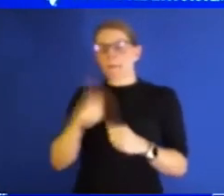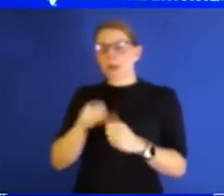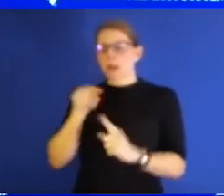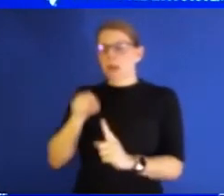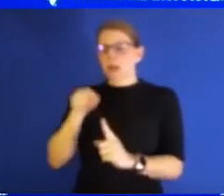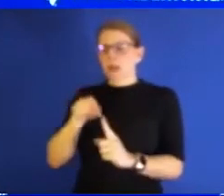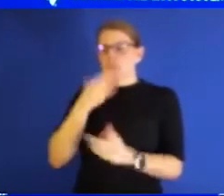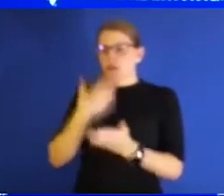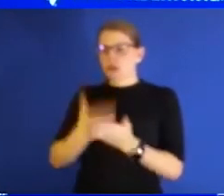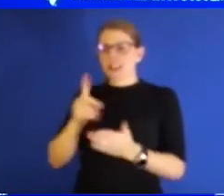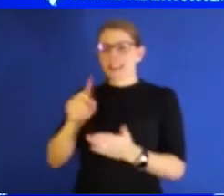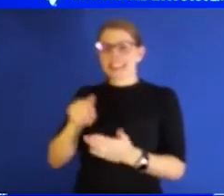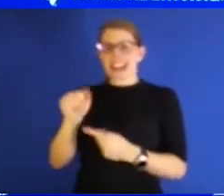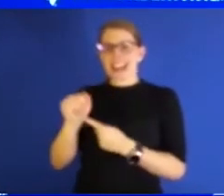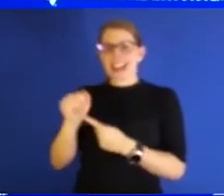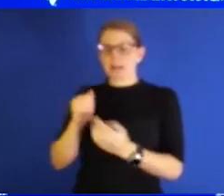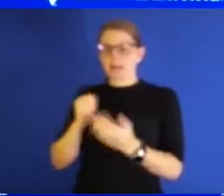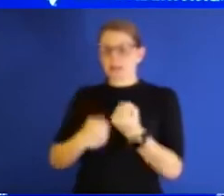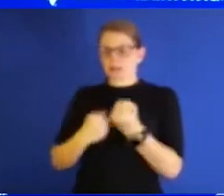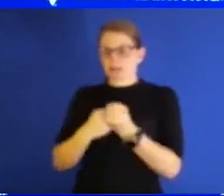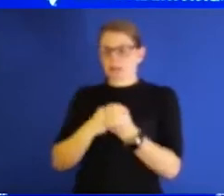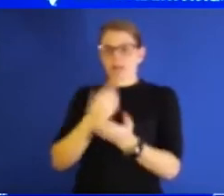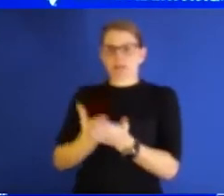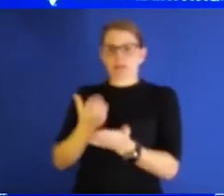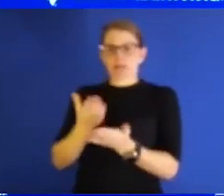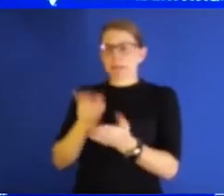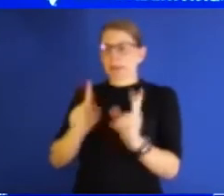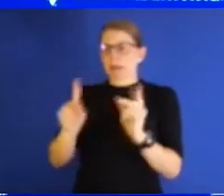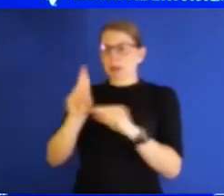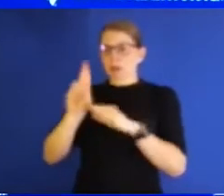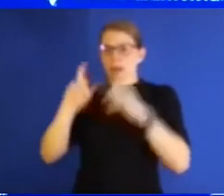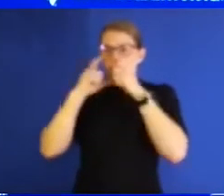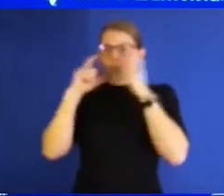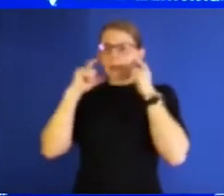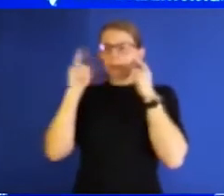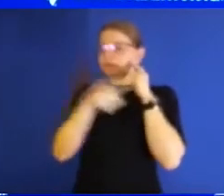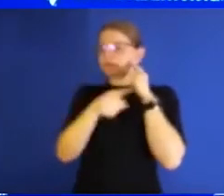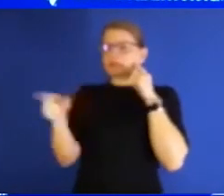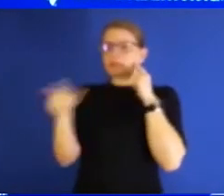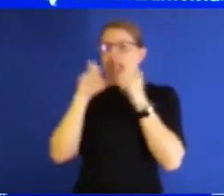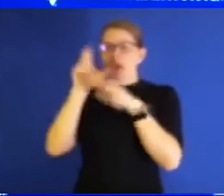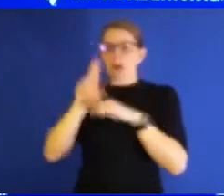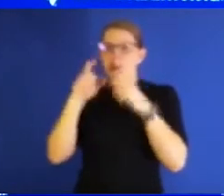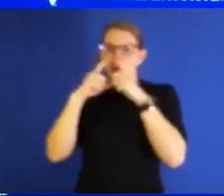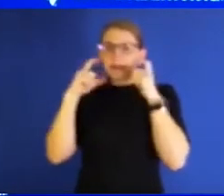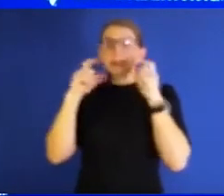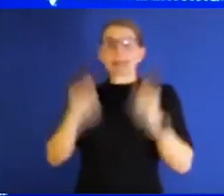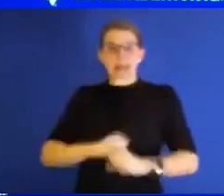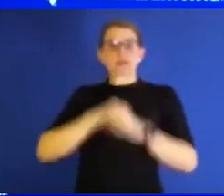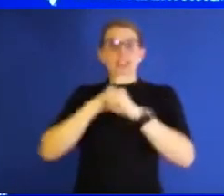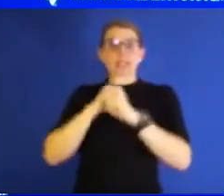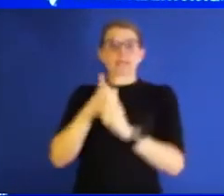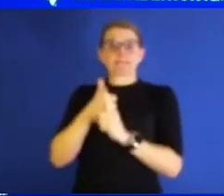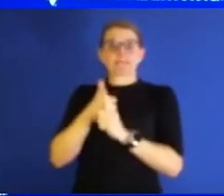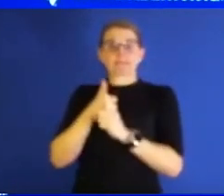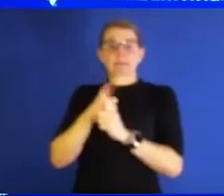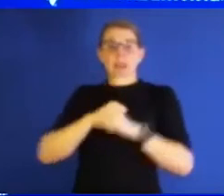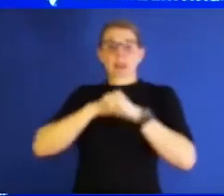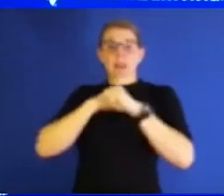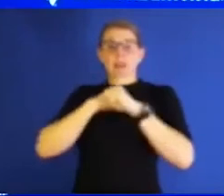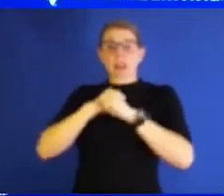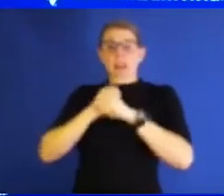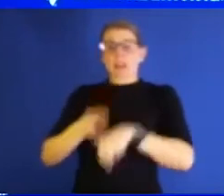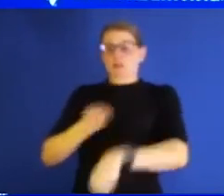to support the fact that even people who are wearing masks around people who don't wear masks can be protected. Now, that protection improves and increases